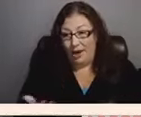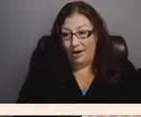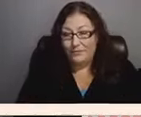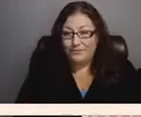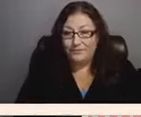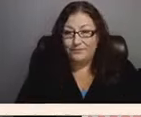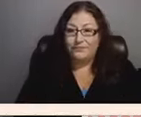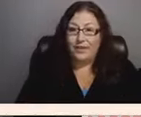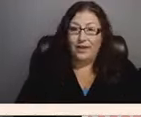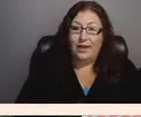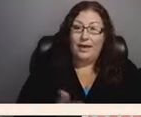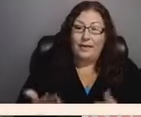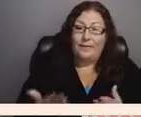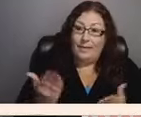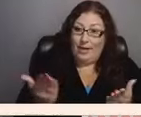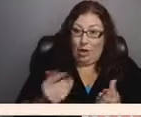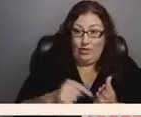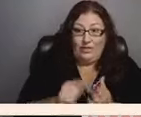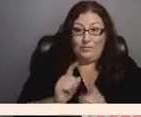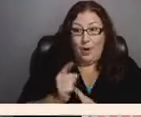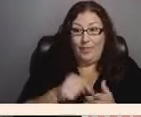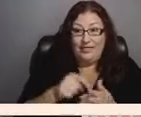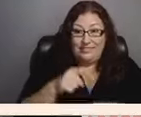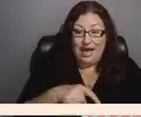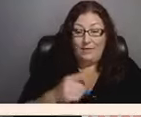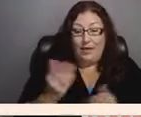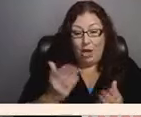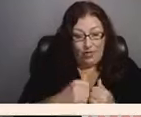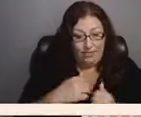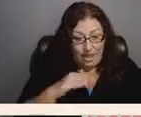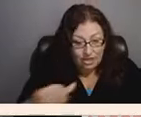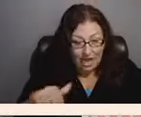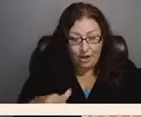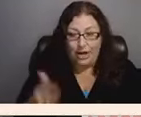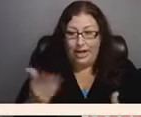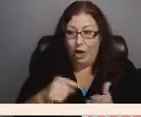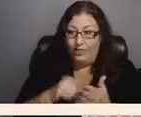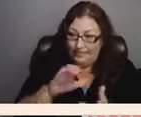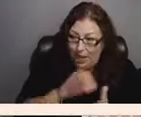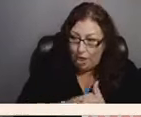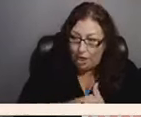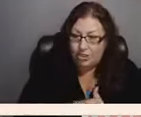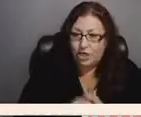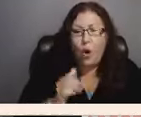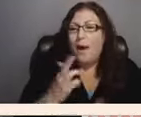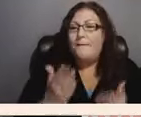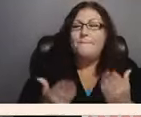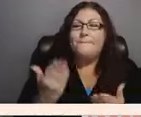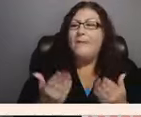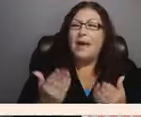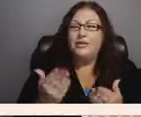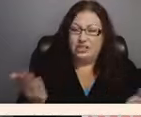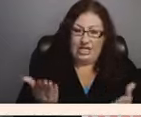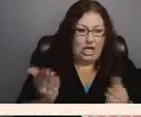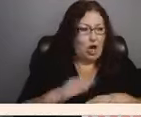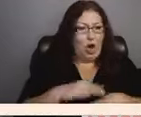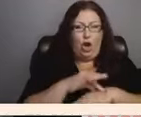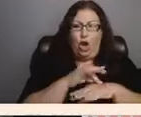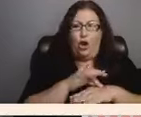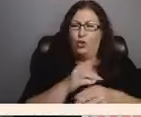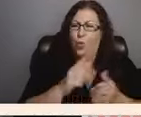this moment in time, here with my child, here in this marriage, or just maybe here on this planet Earth. What brought me